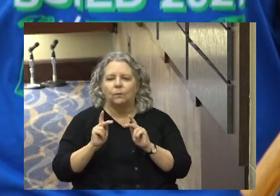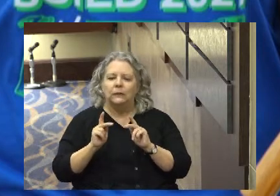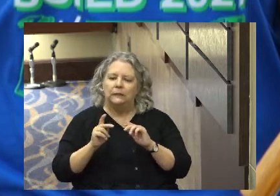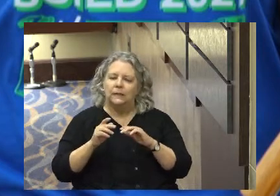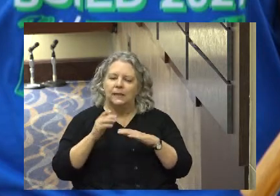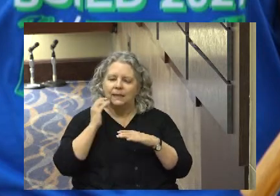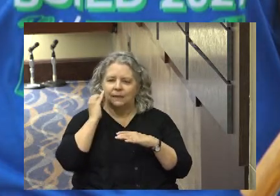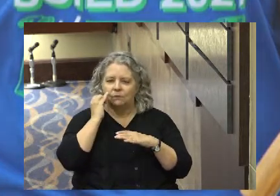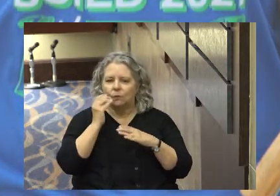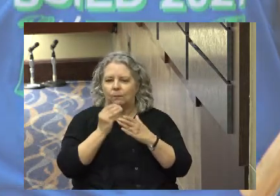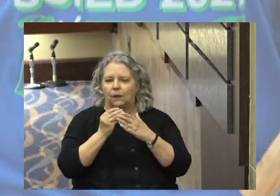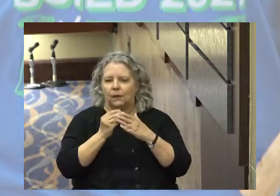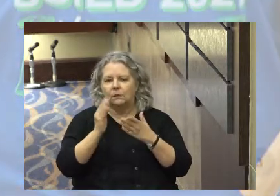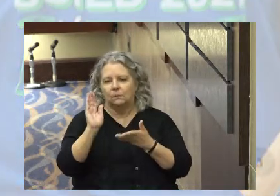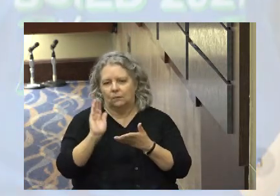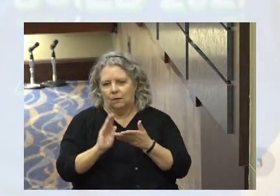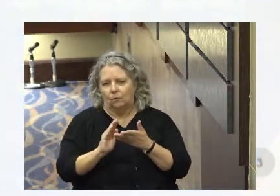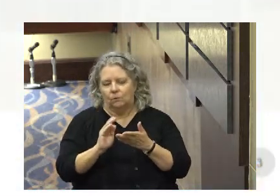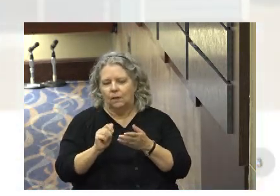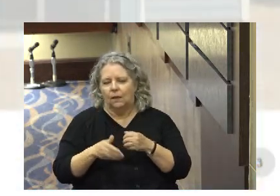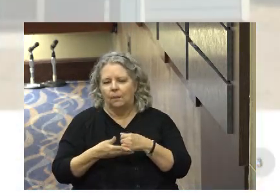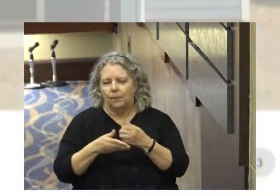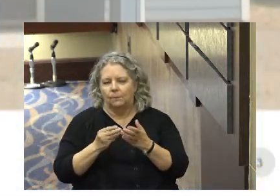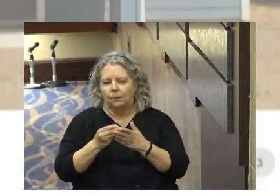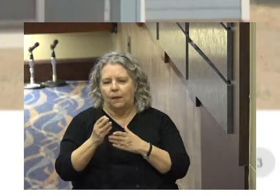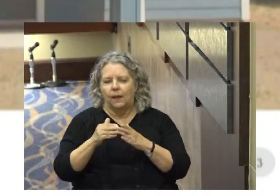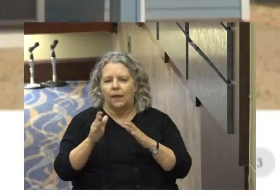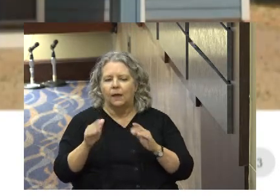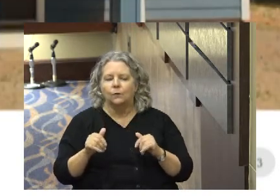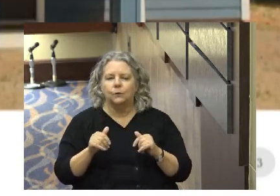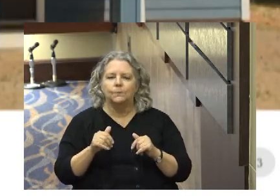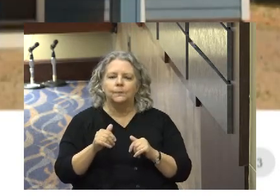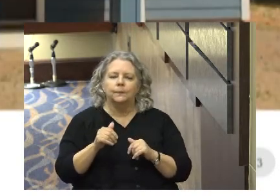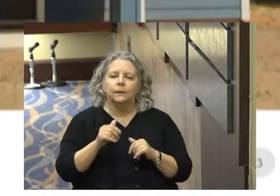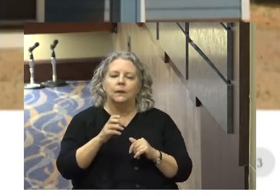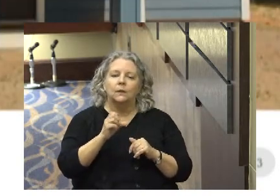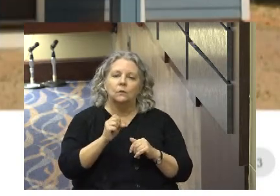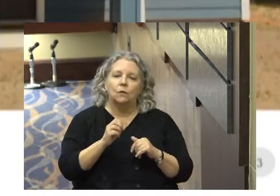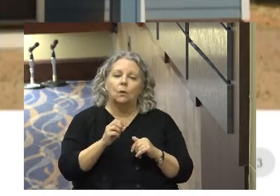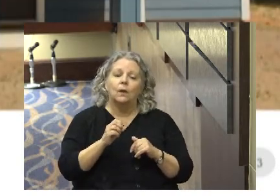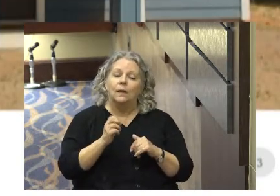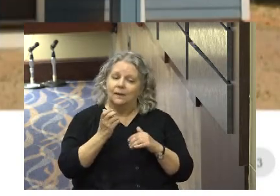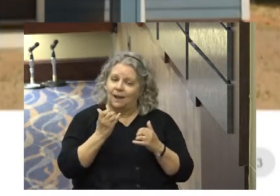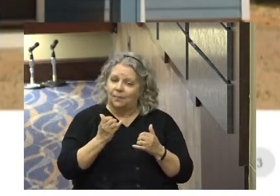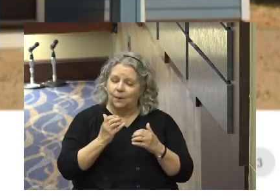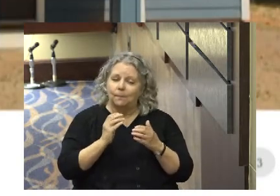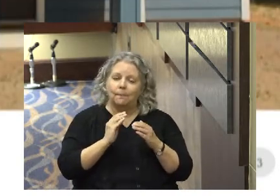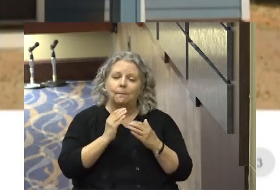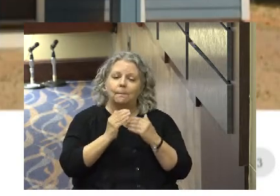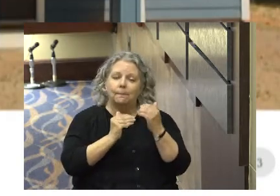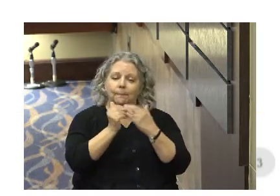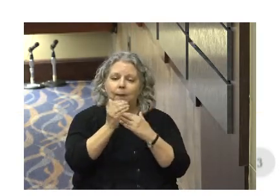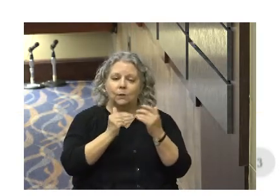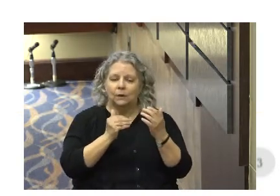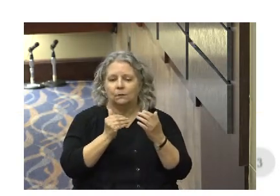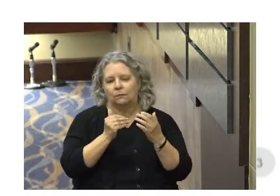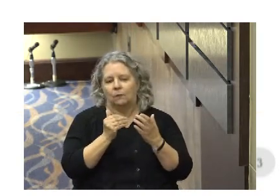homeowners make their interest-free mortgage payments, they are building wealth through the equity in their homes.